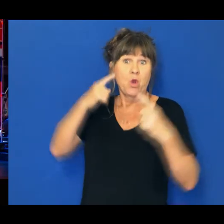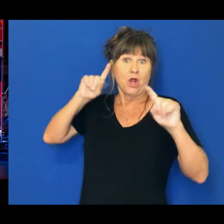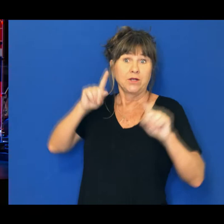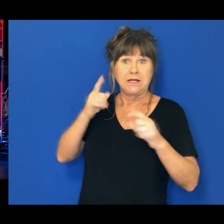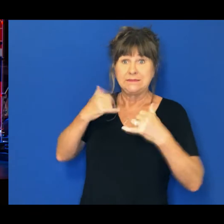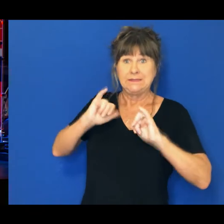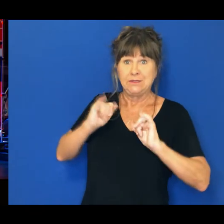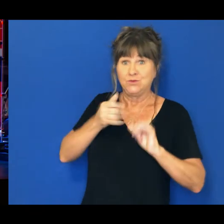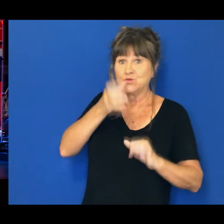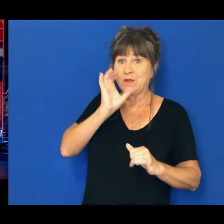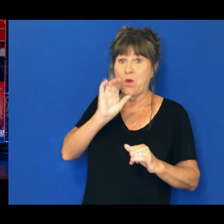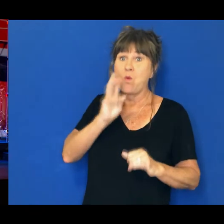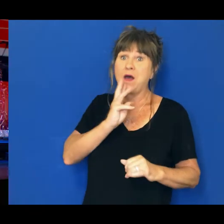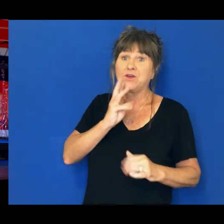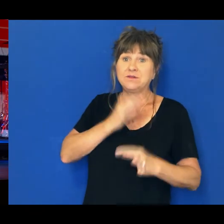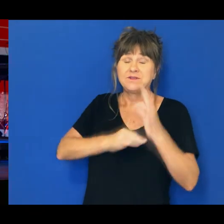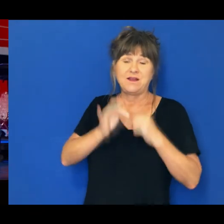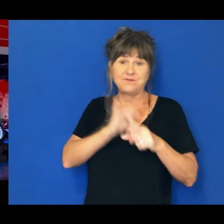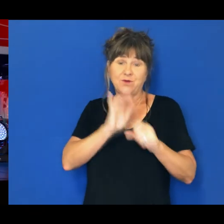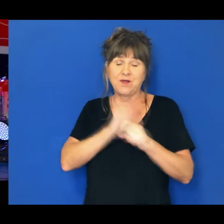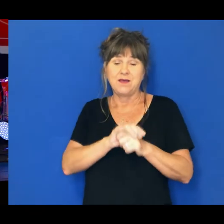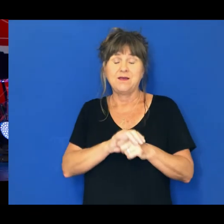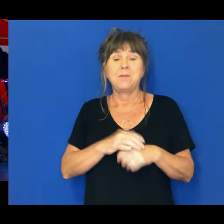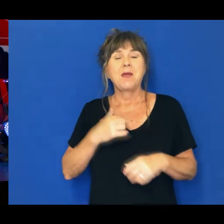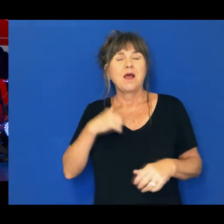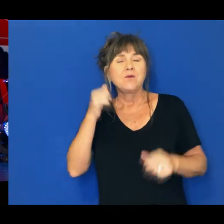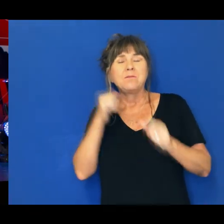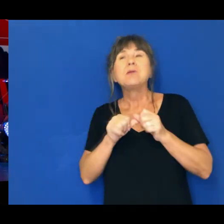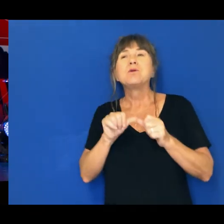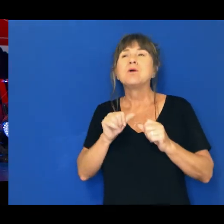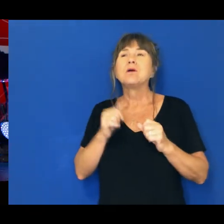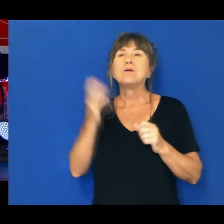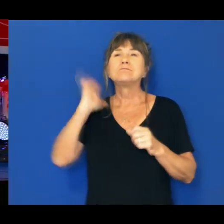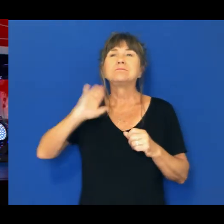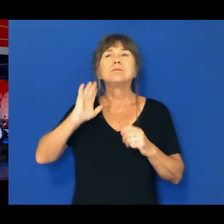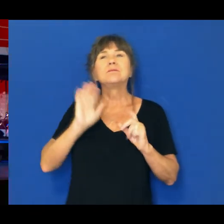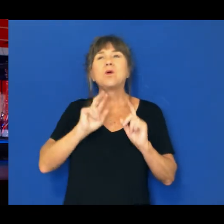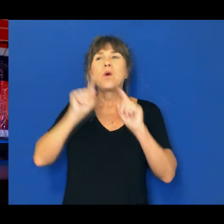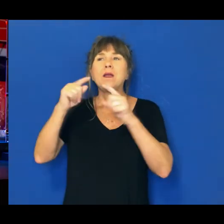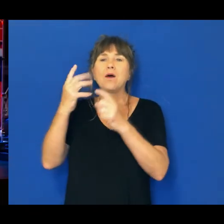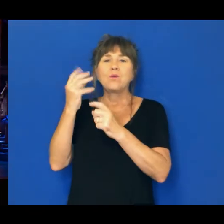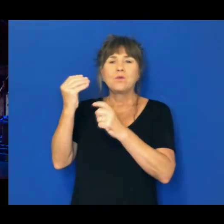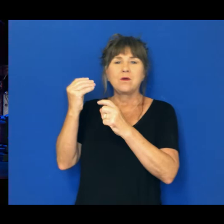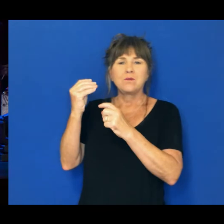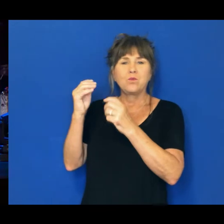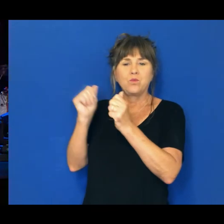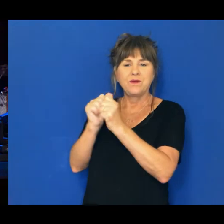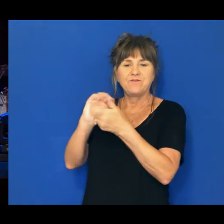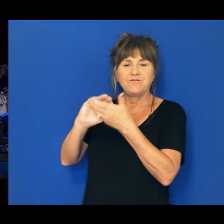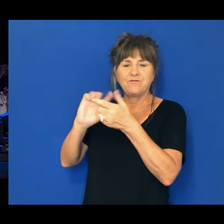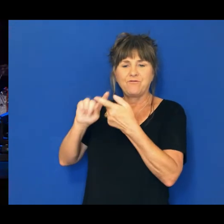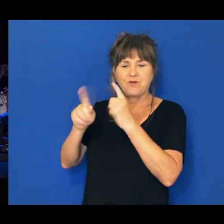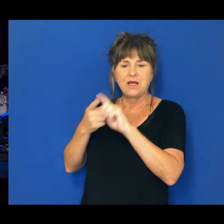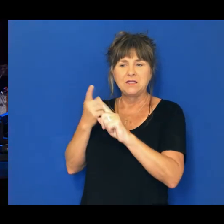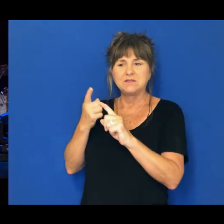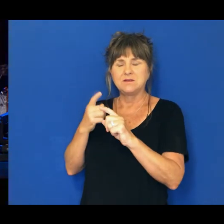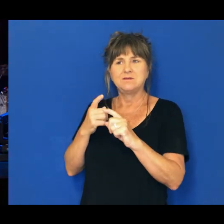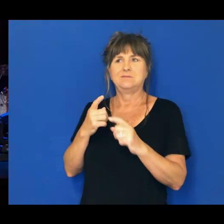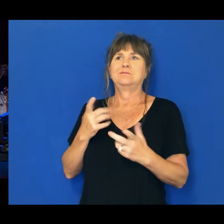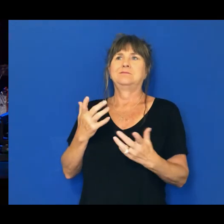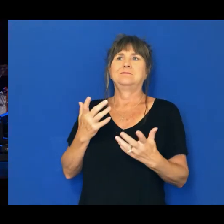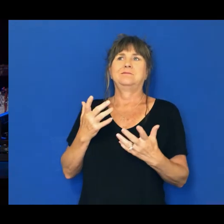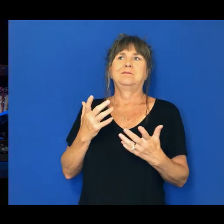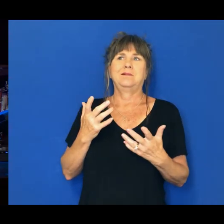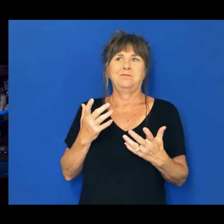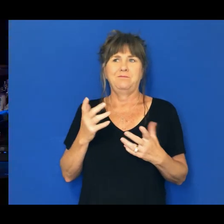remember it getting really hard when I would go with my friends to different places, and, you know, on the menu, it was just all soda. And they go, hey, you know,